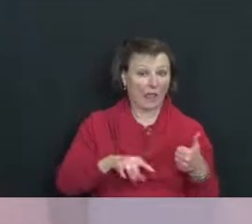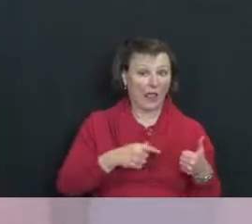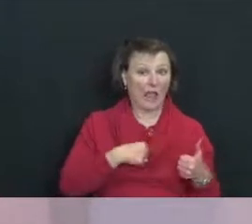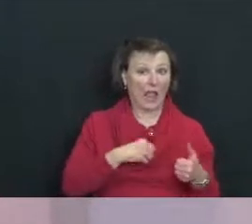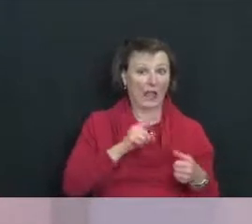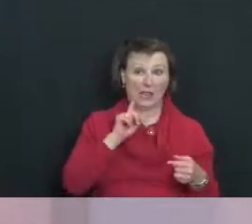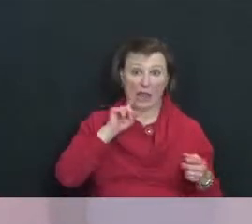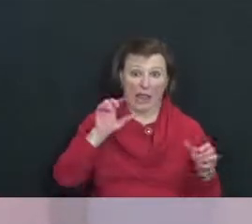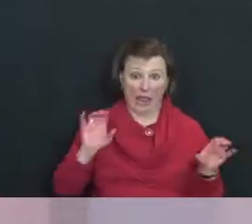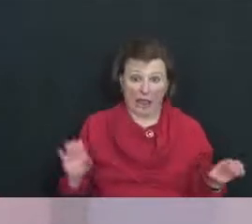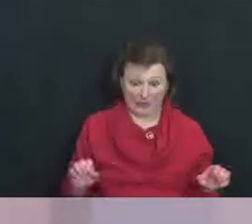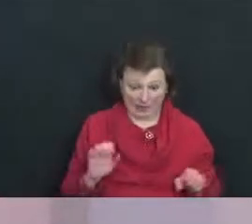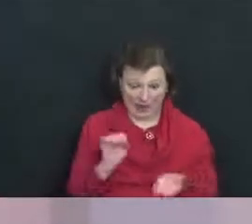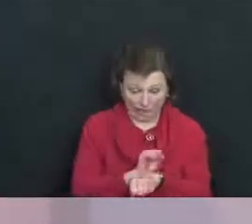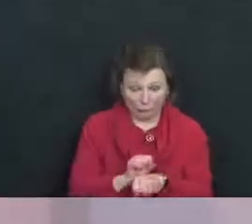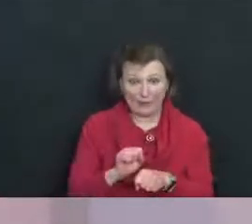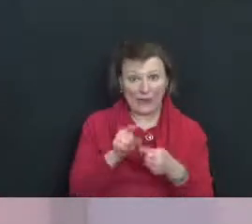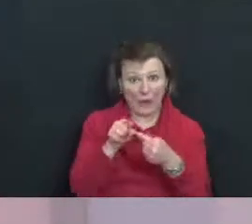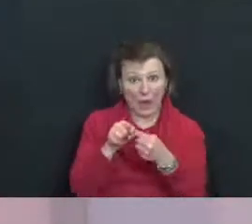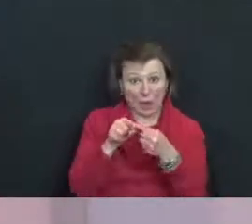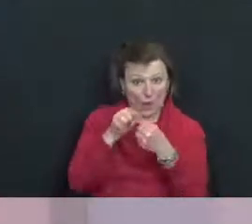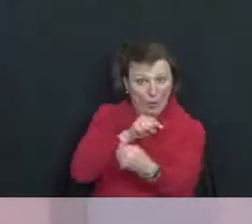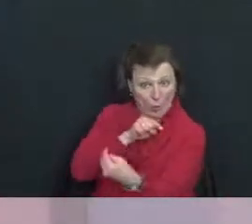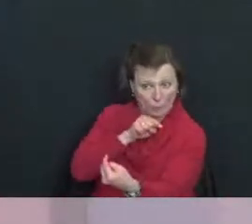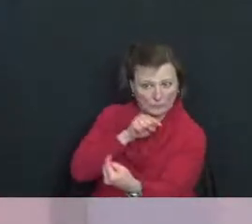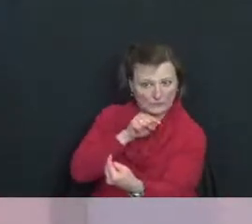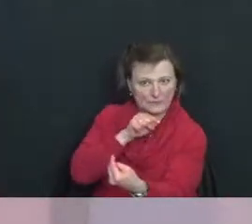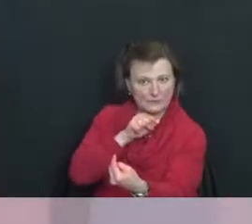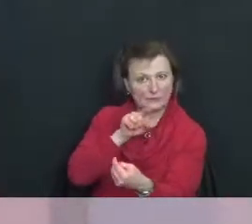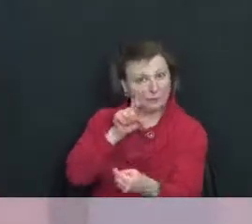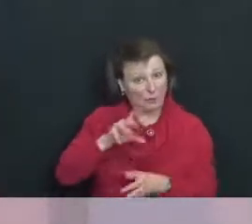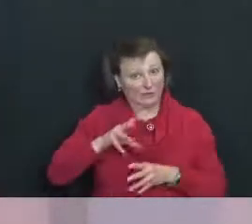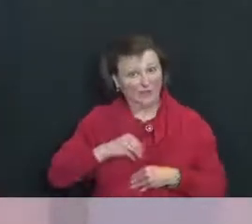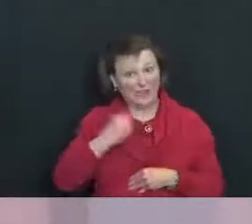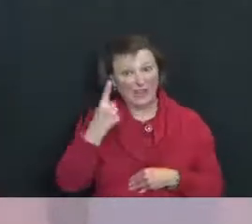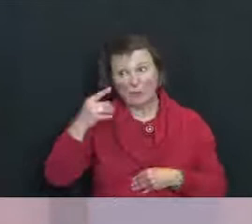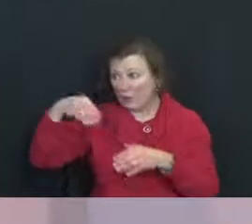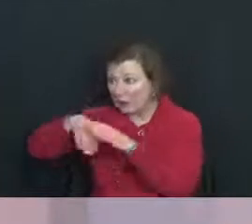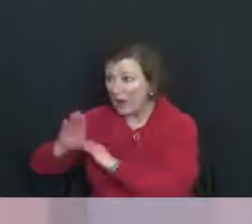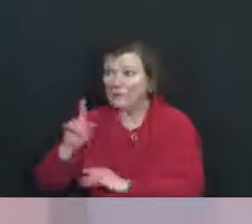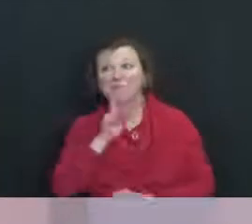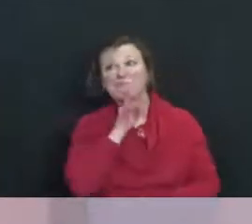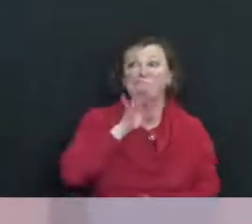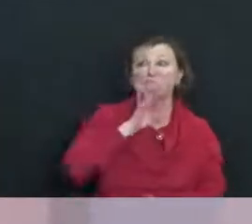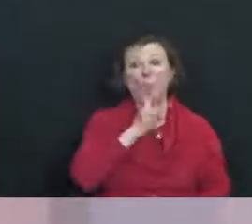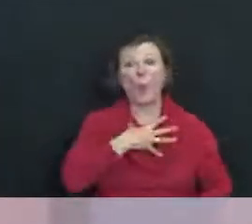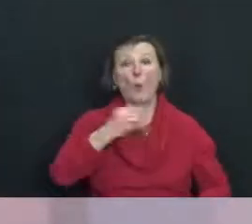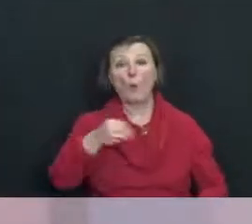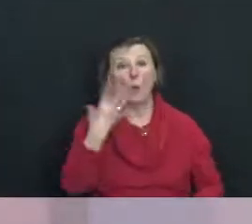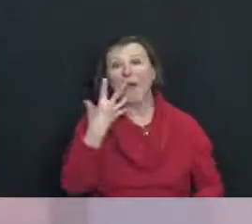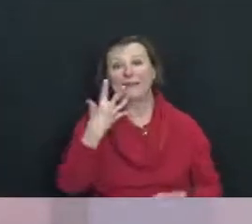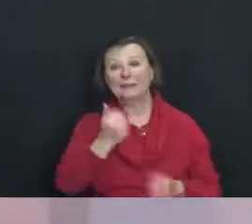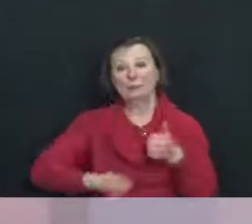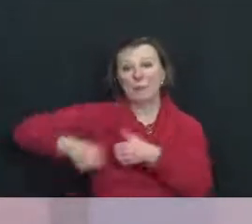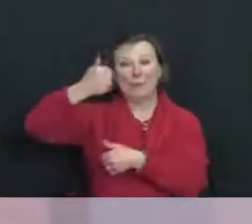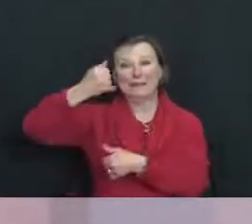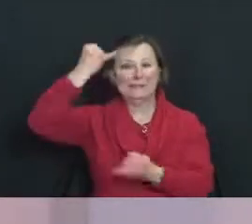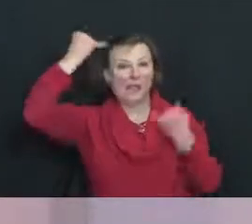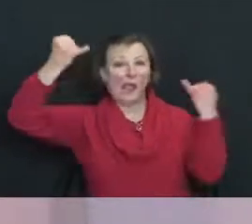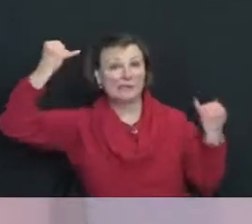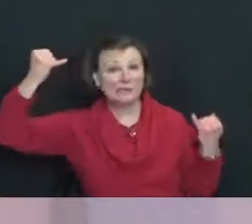actively oppose? Are you supposed to accept somebody who comes in and starts spouting white supremacist